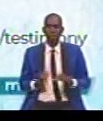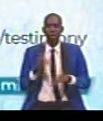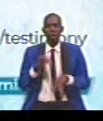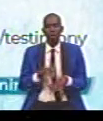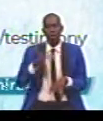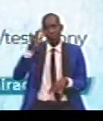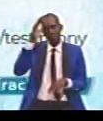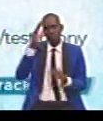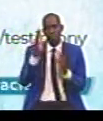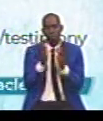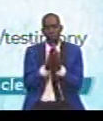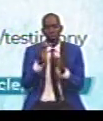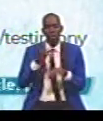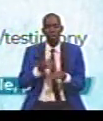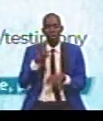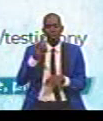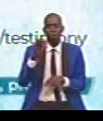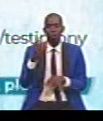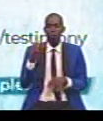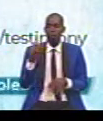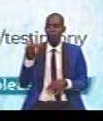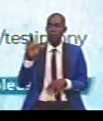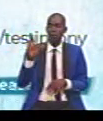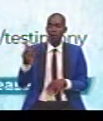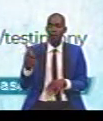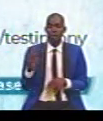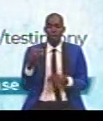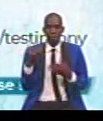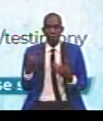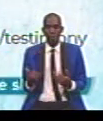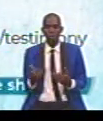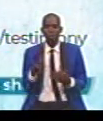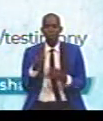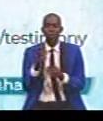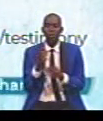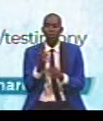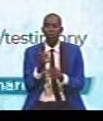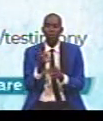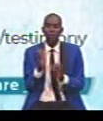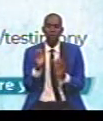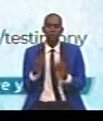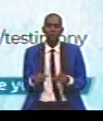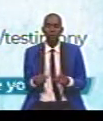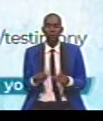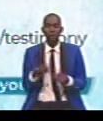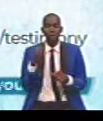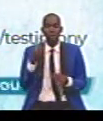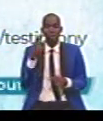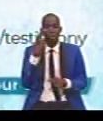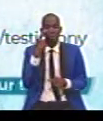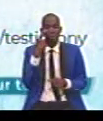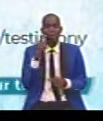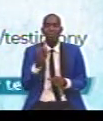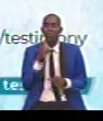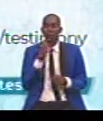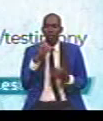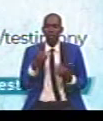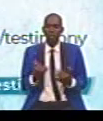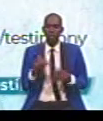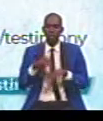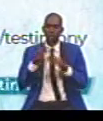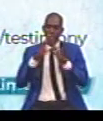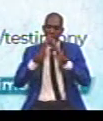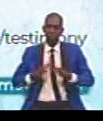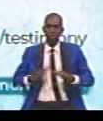GCK, behold, he's able to see properly and the eye is no longer shaking.